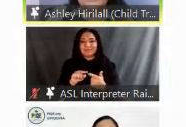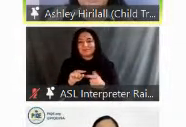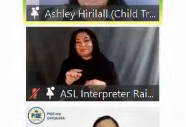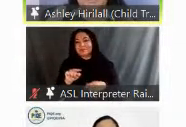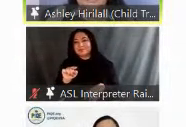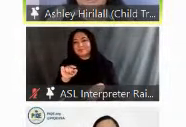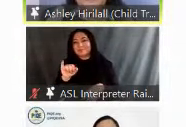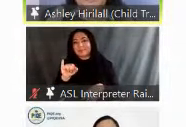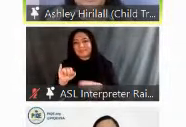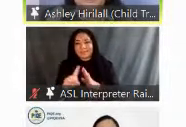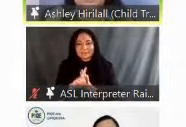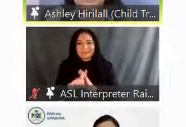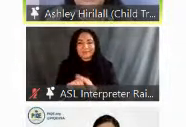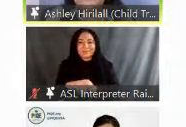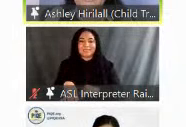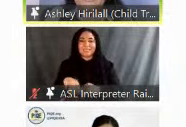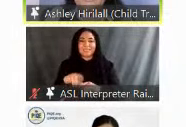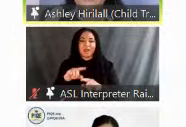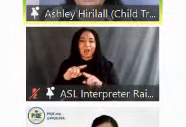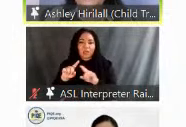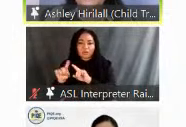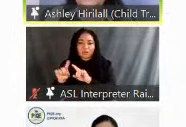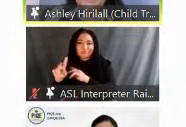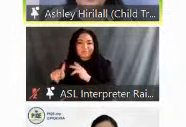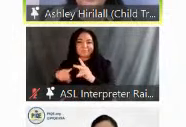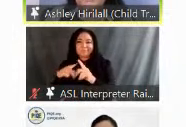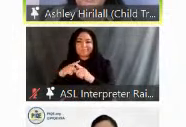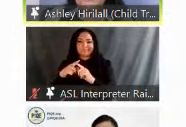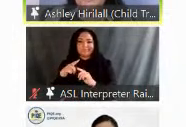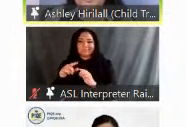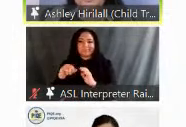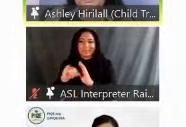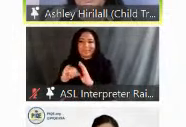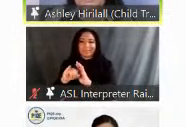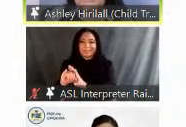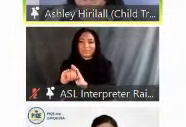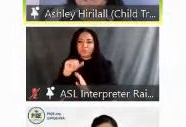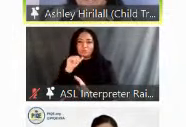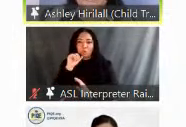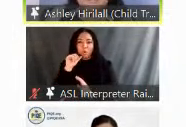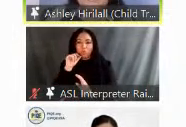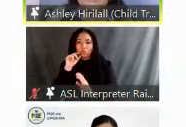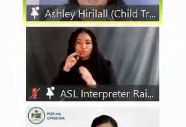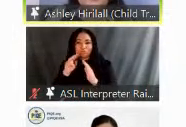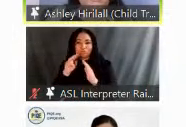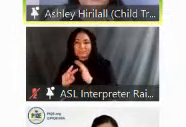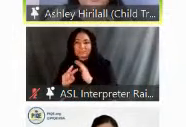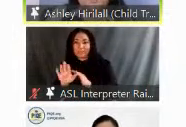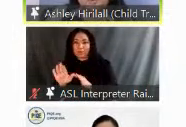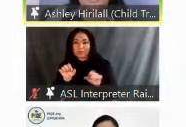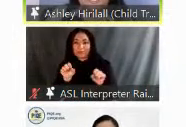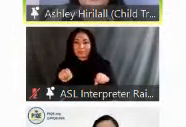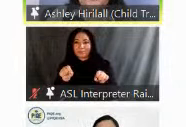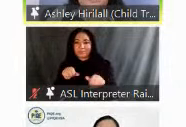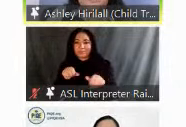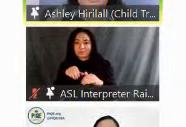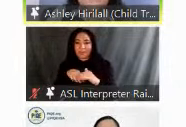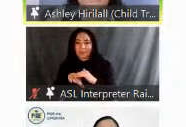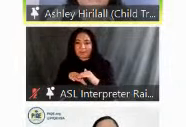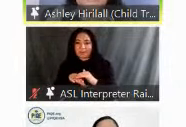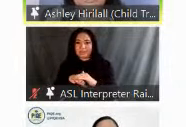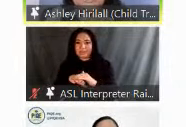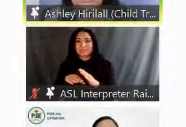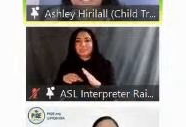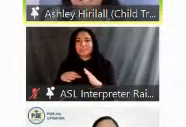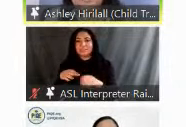immigration status, and other dimensions of identity, do not predict their ability to access a preschool program. And